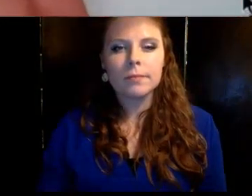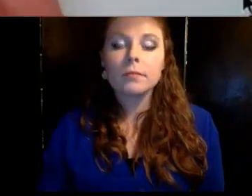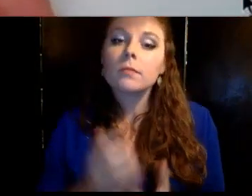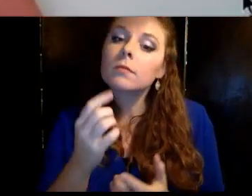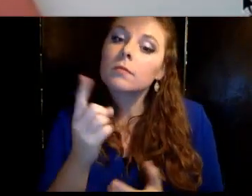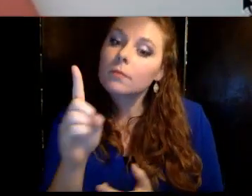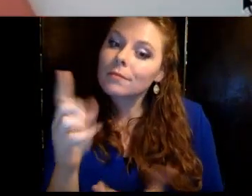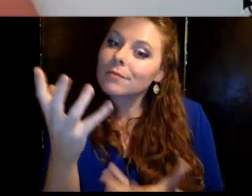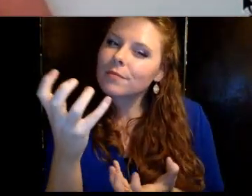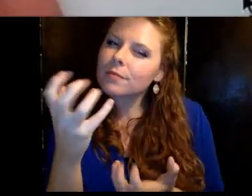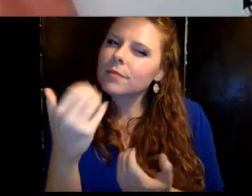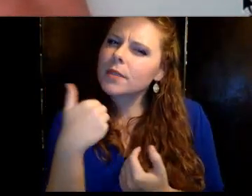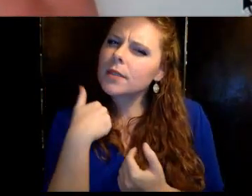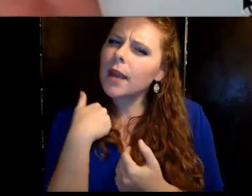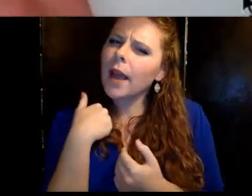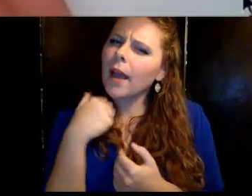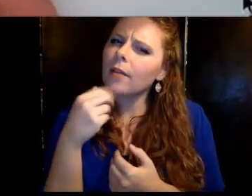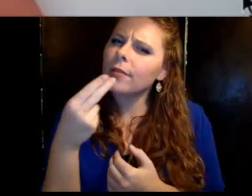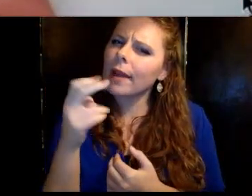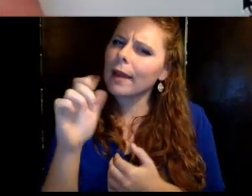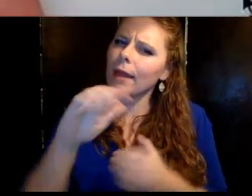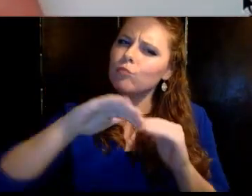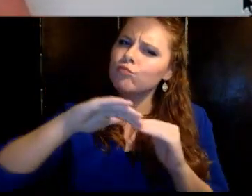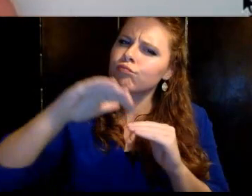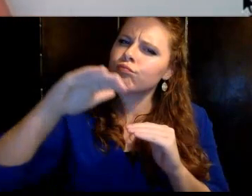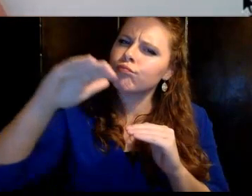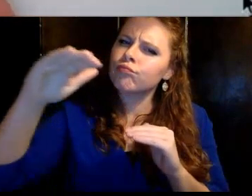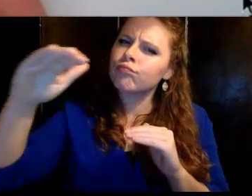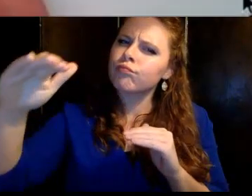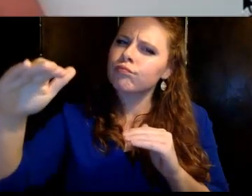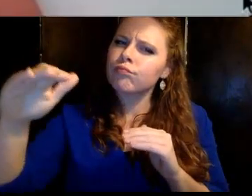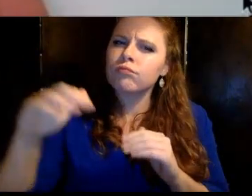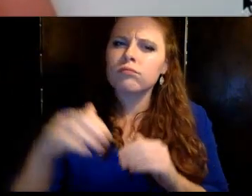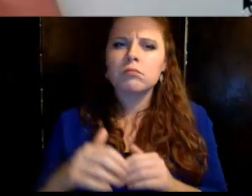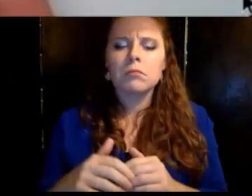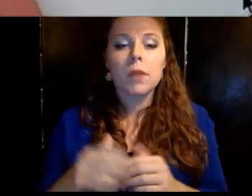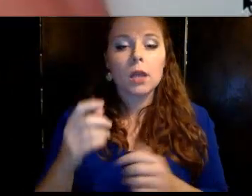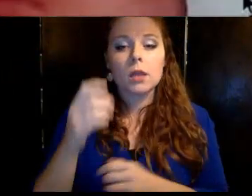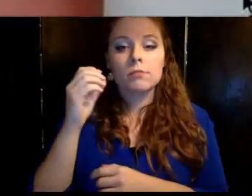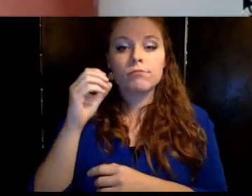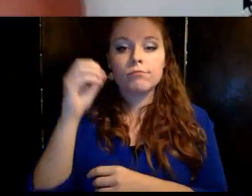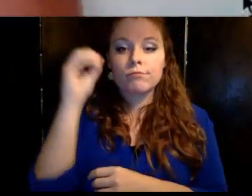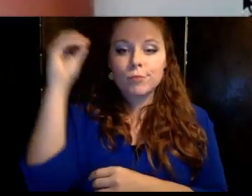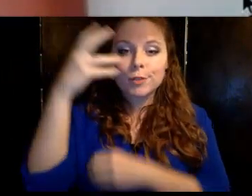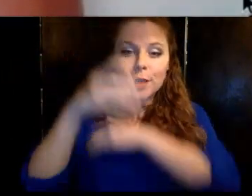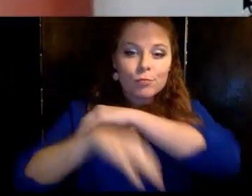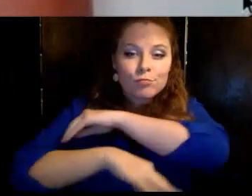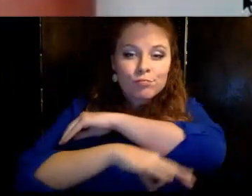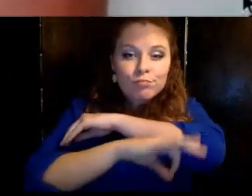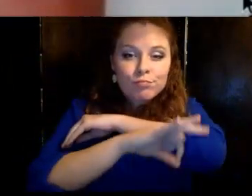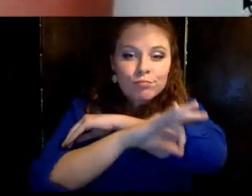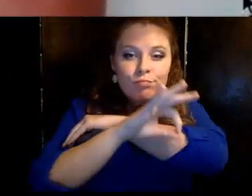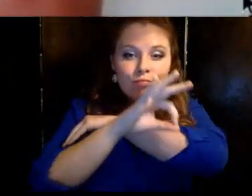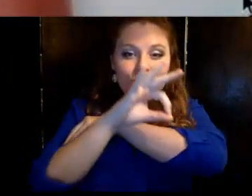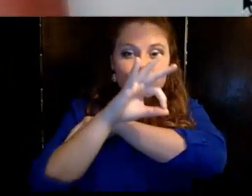But I want to make it look like there's a hill in the background, maybe another hill, and then the sun